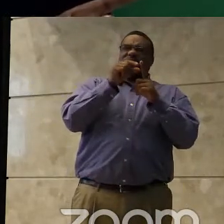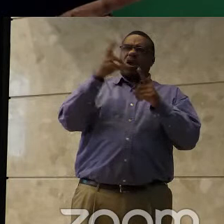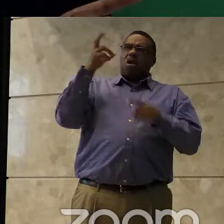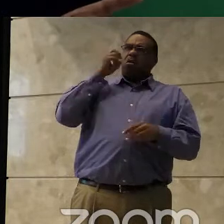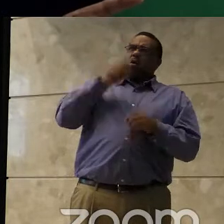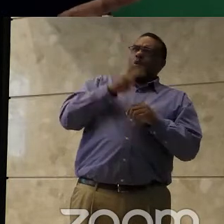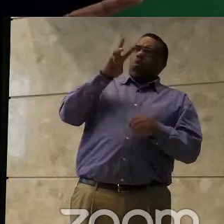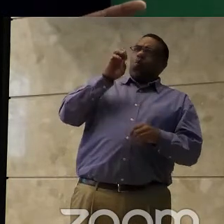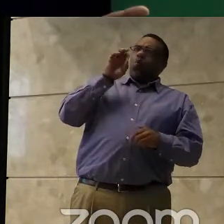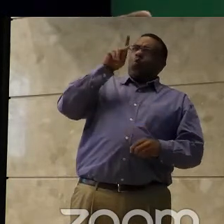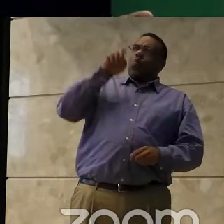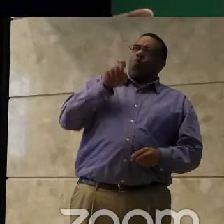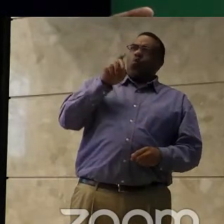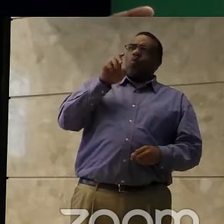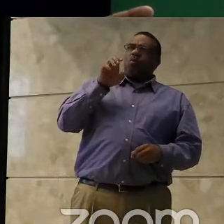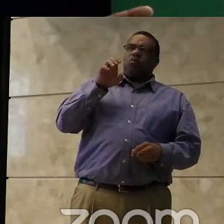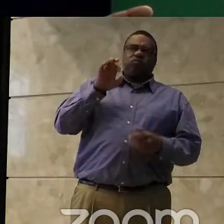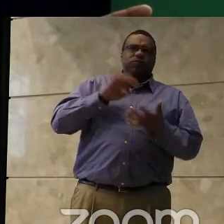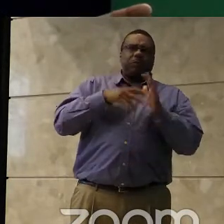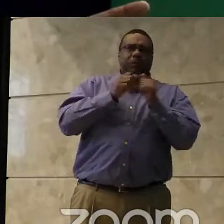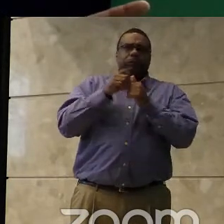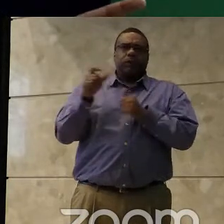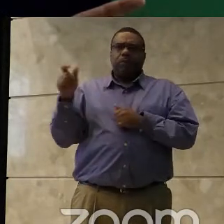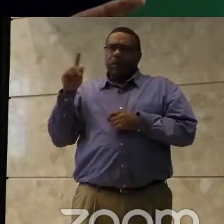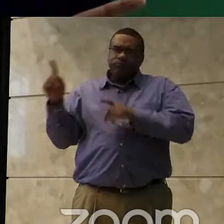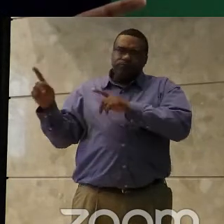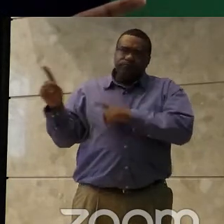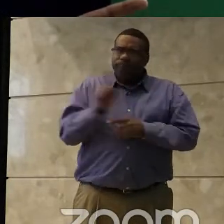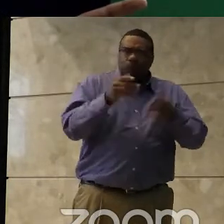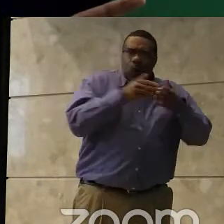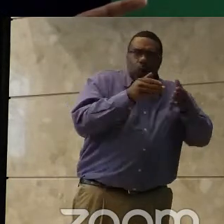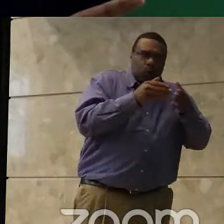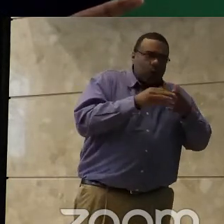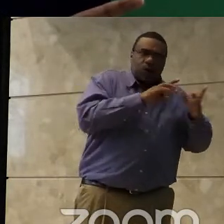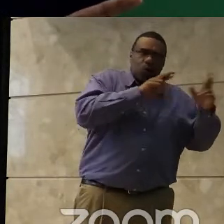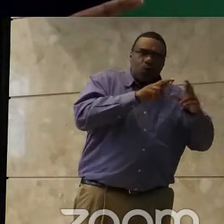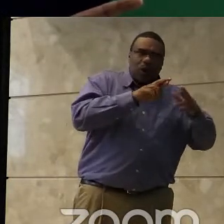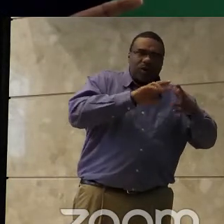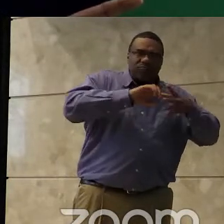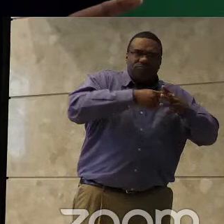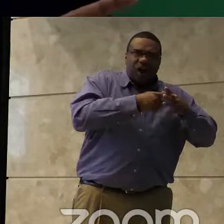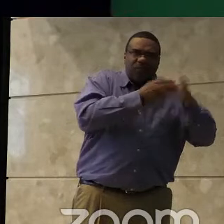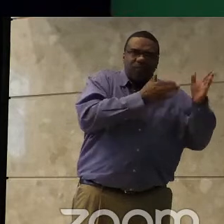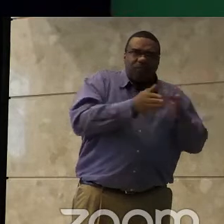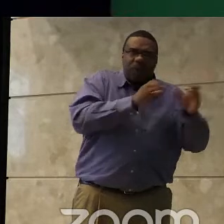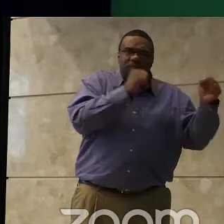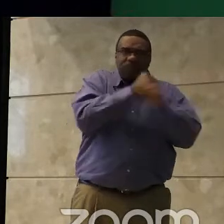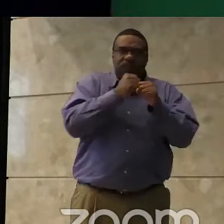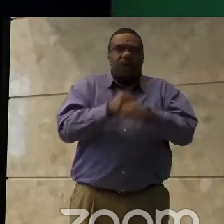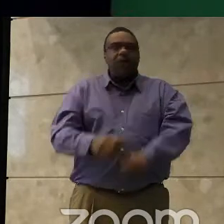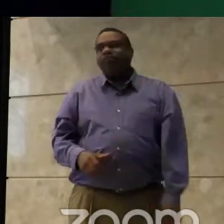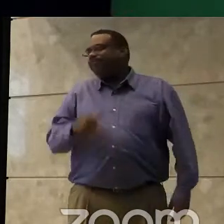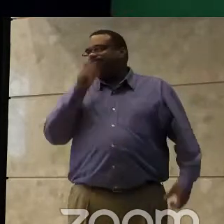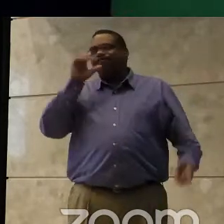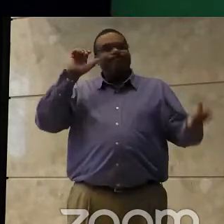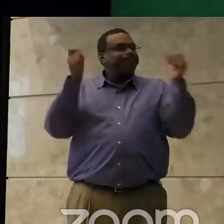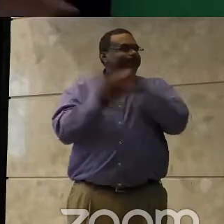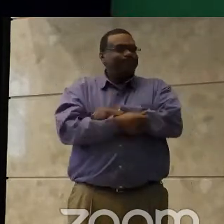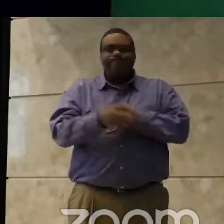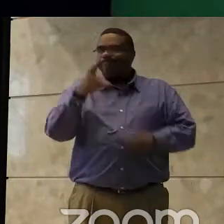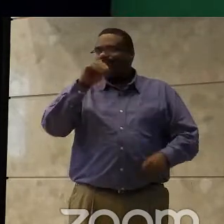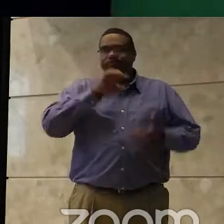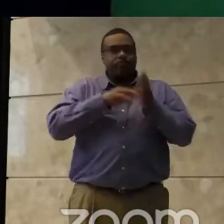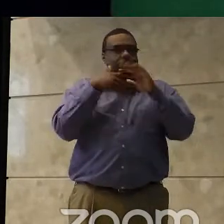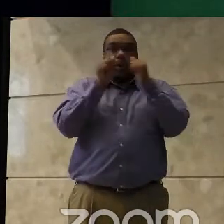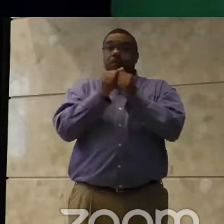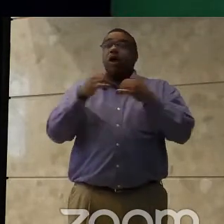So is it helping anything? It is not. You're not changing anybody. So when there are words that simply get people